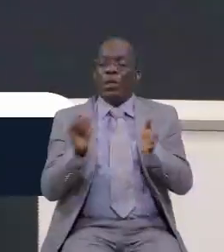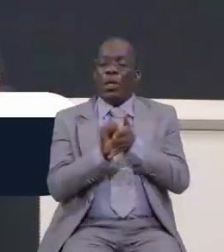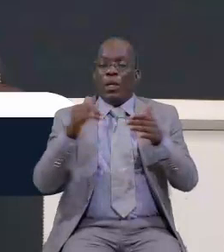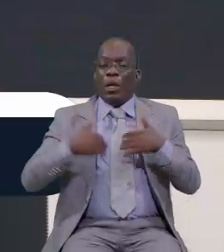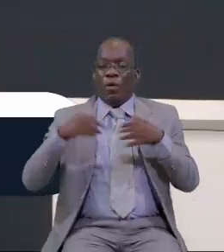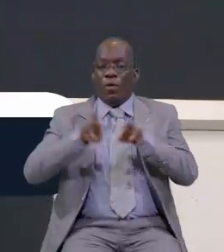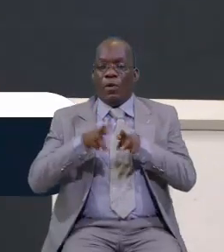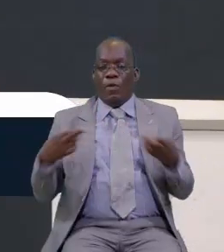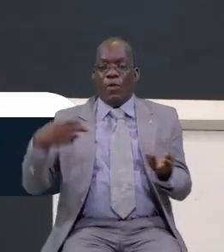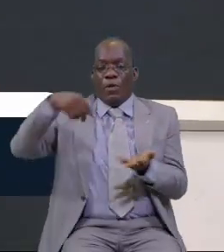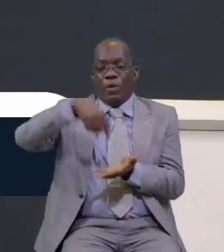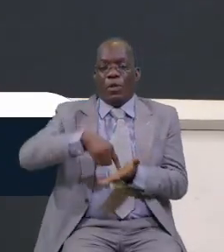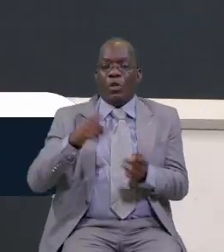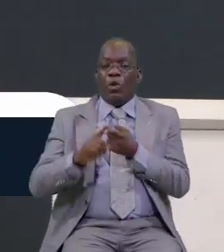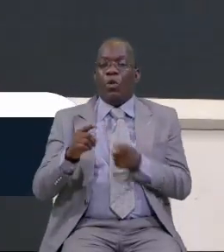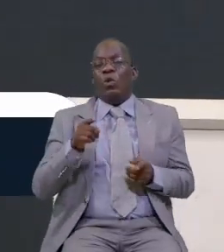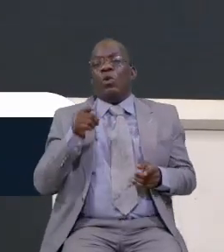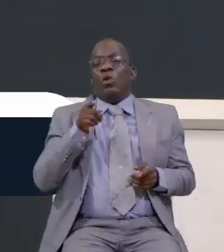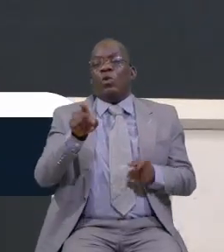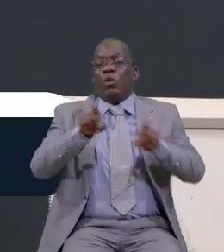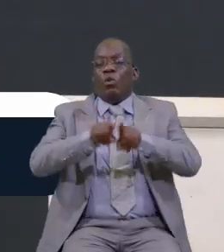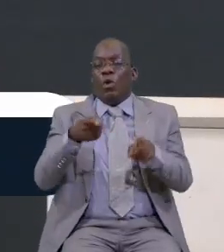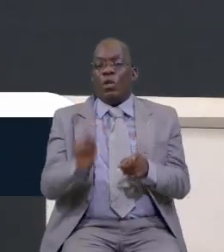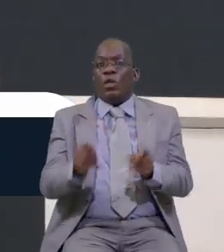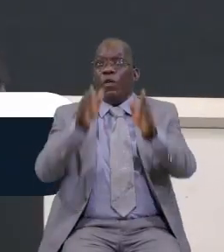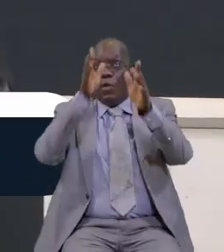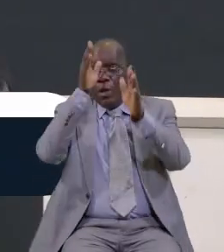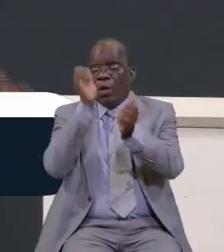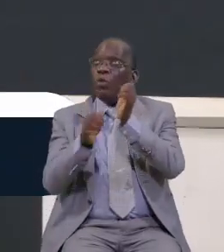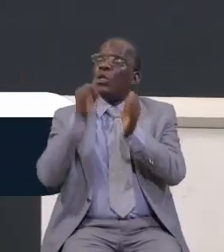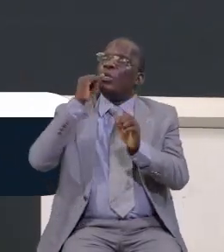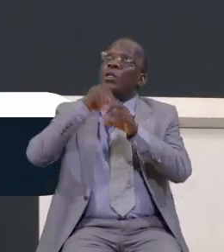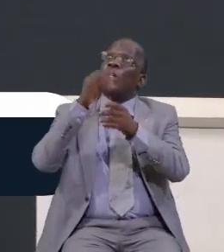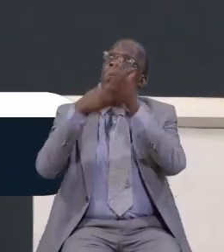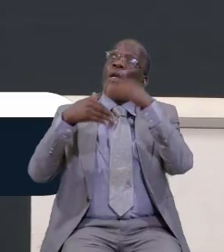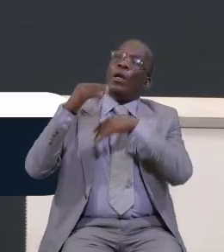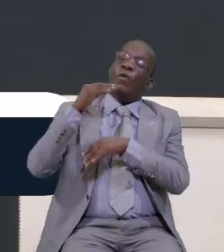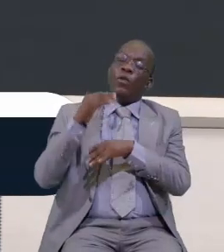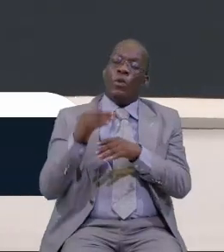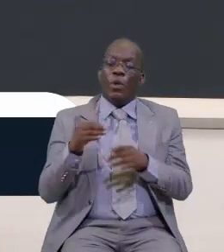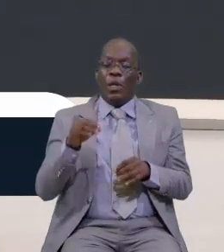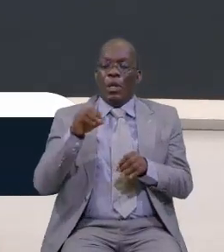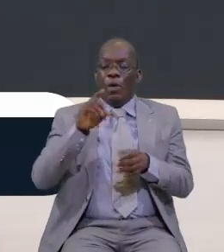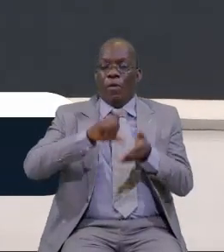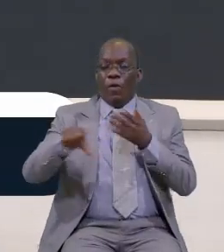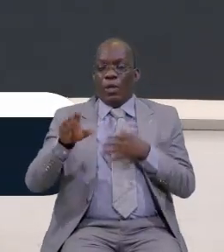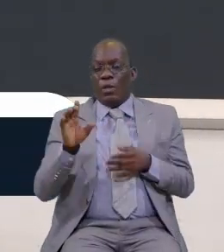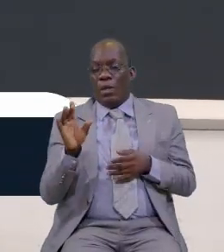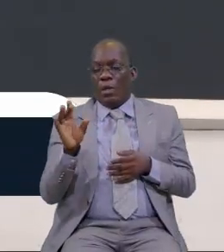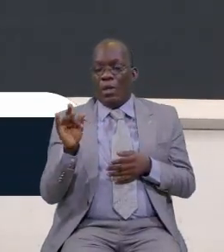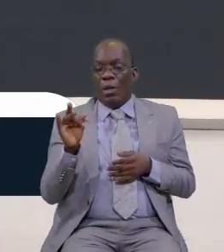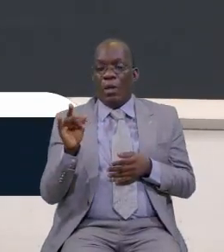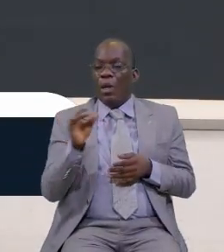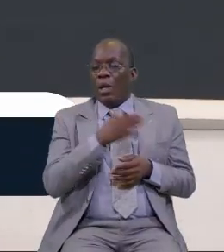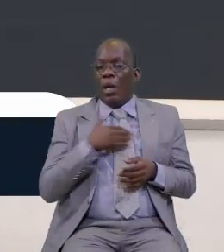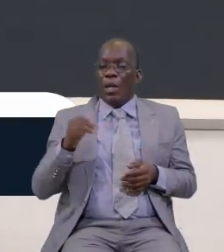the Father who is in heaven. And then in verse 18 it says, and I say